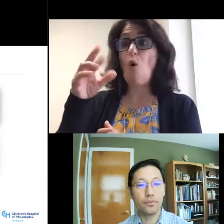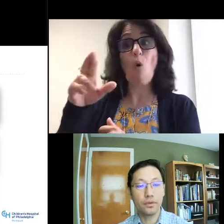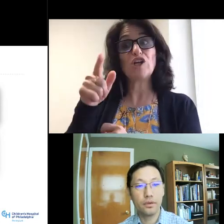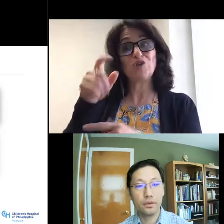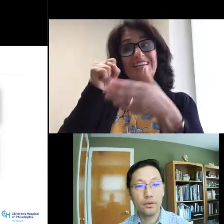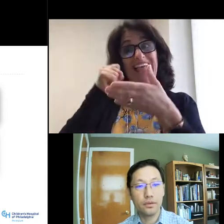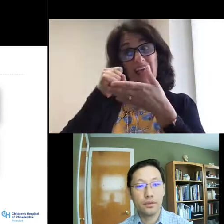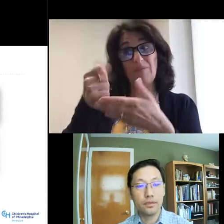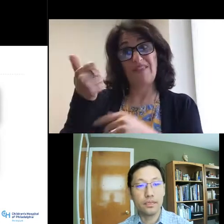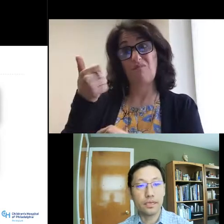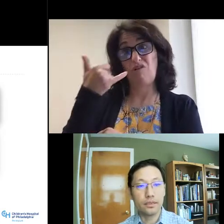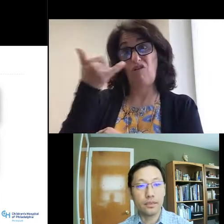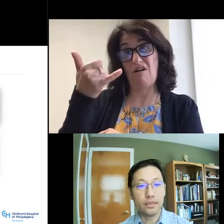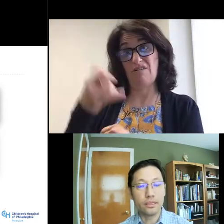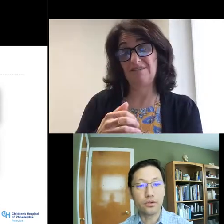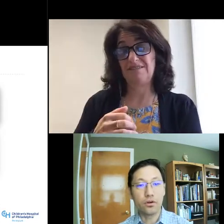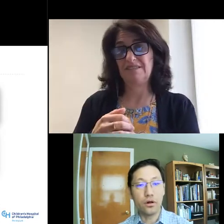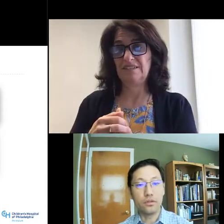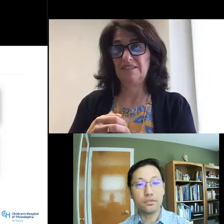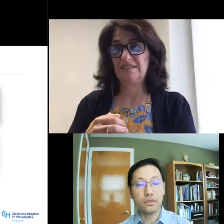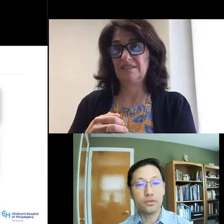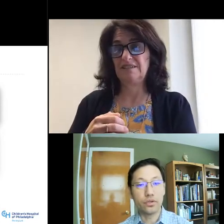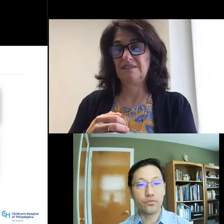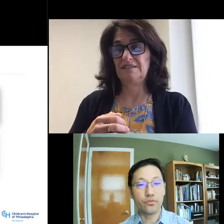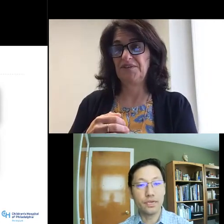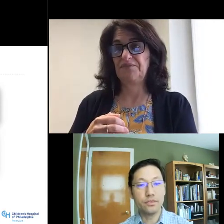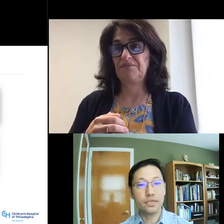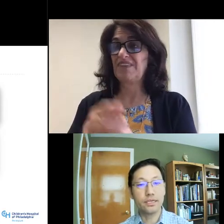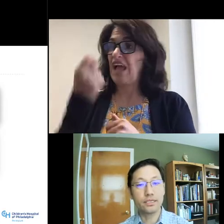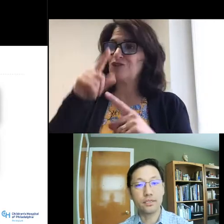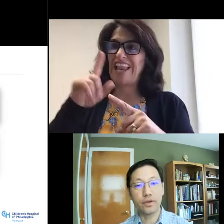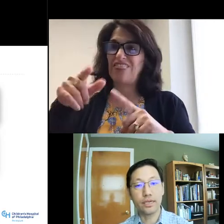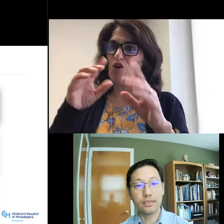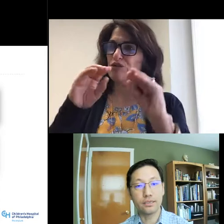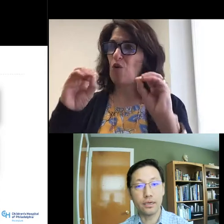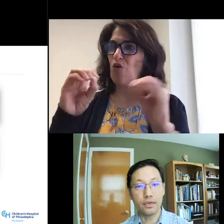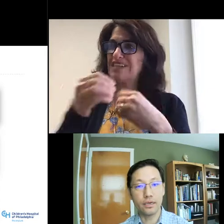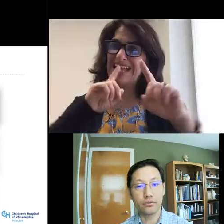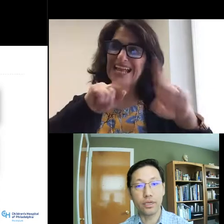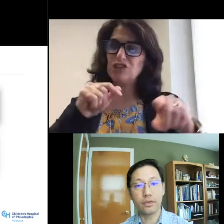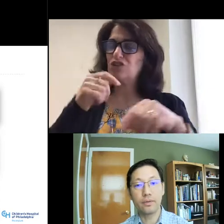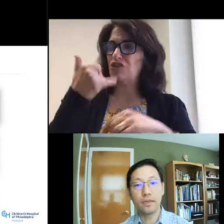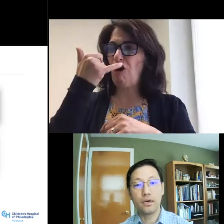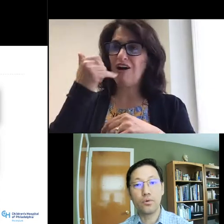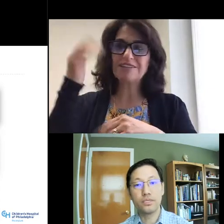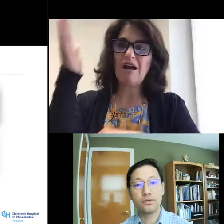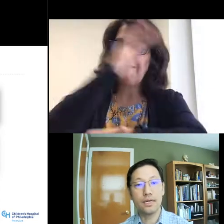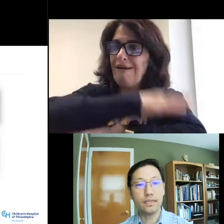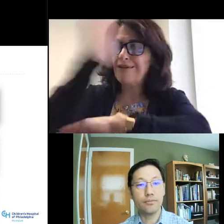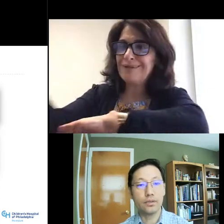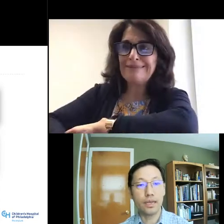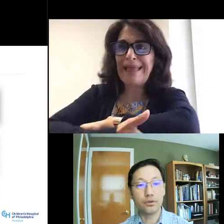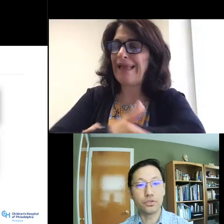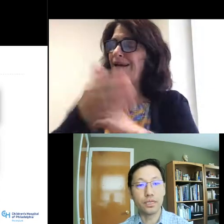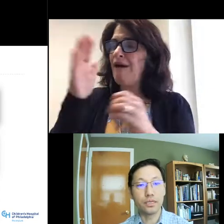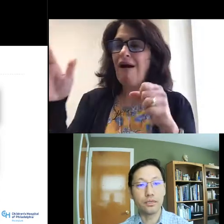call. They answer calls 24/7, 365 days throughout the year. Once you tell